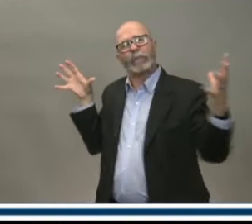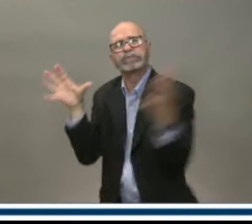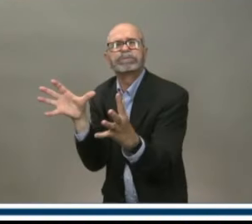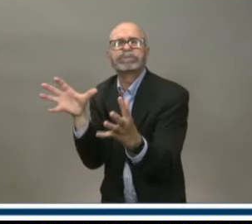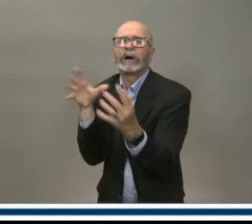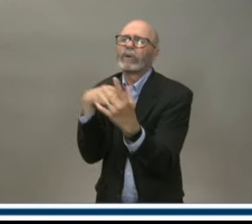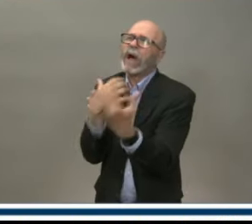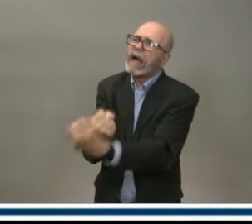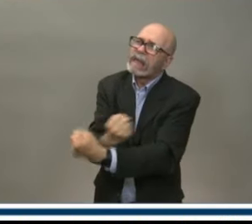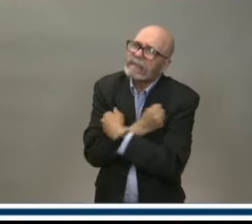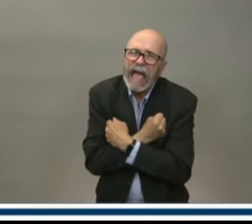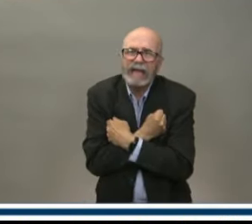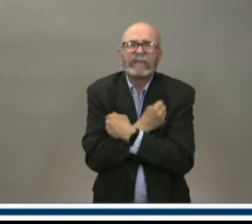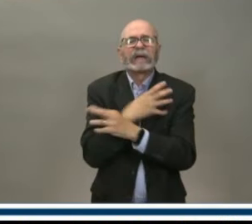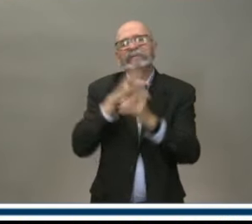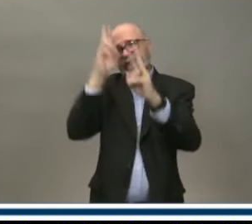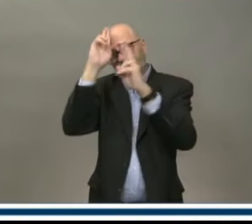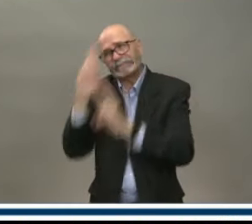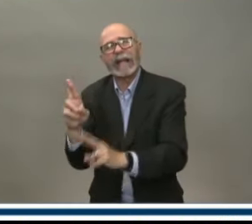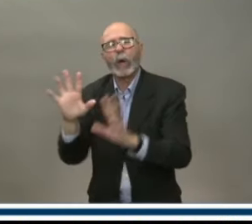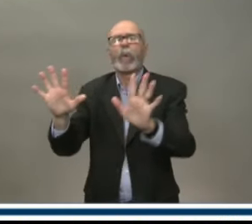victims.